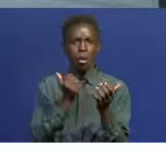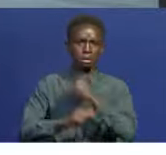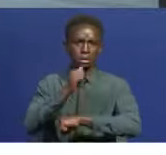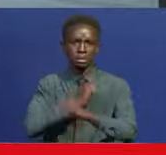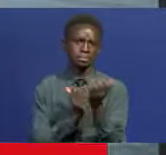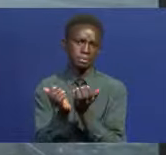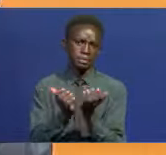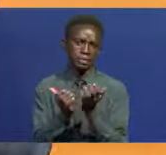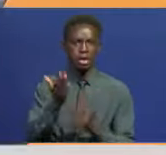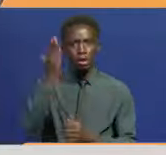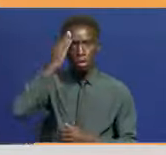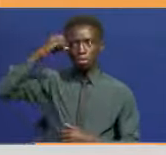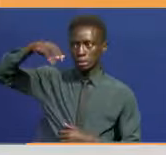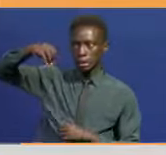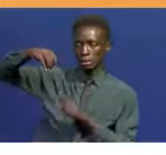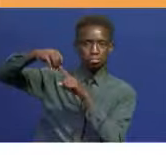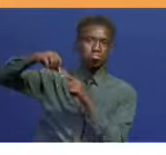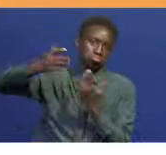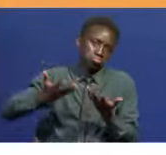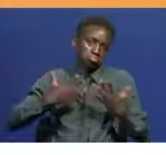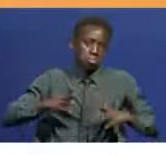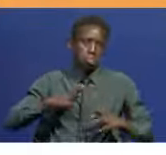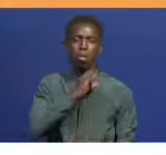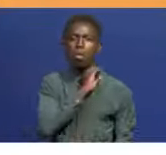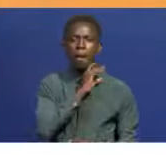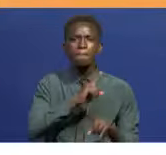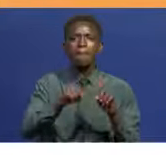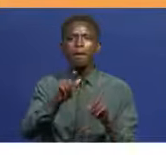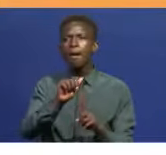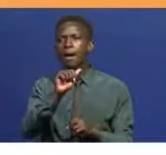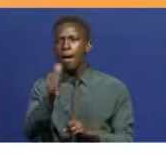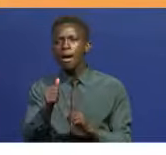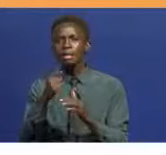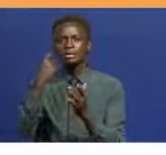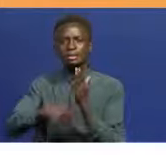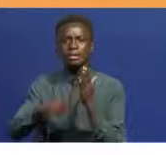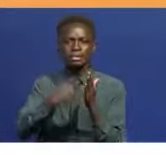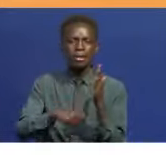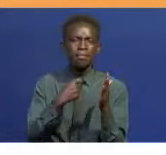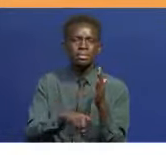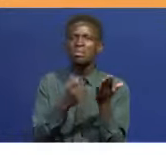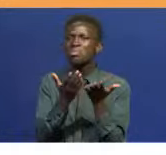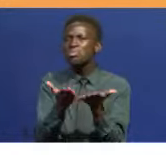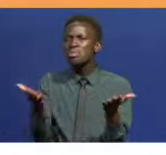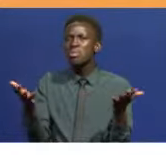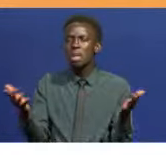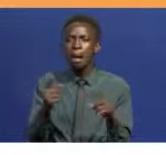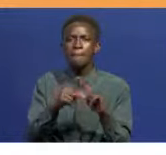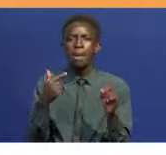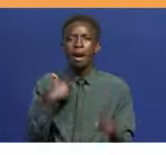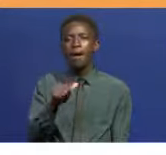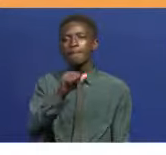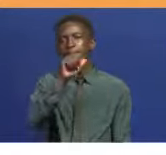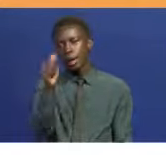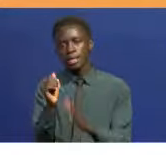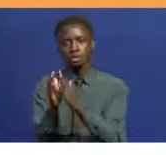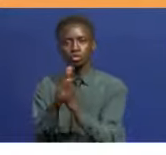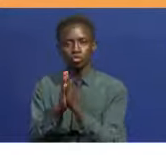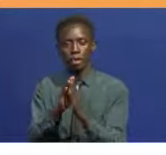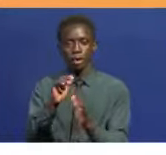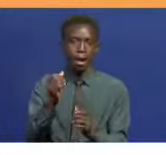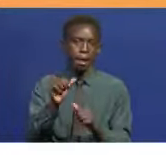which you're already complaining about, other things that are coming up, the taxes. Mm-hmm. And now we bring in another aspect of security, which